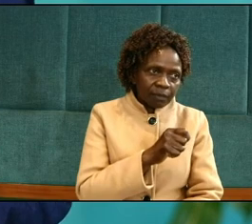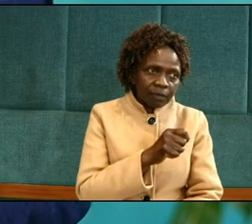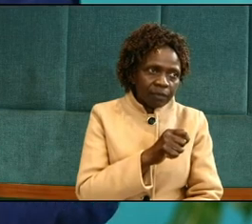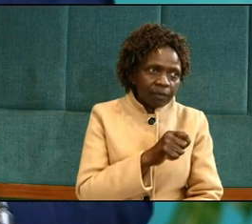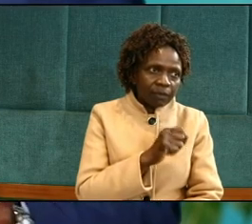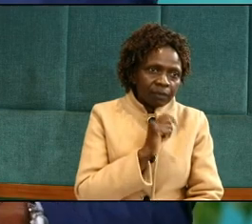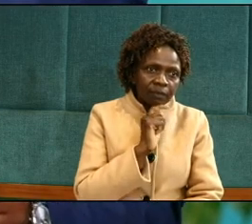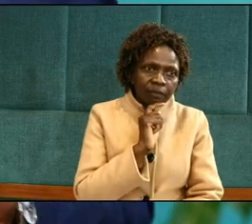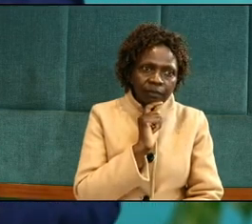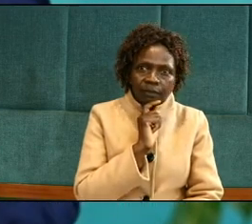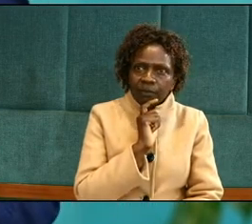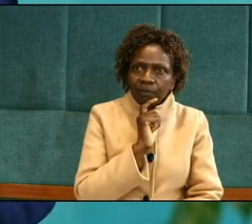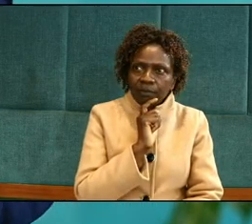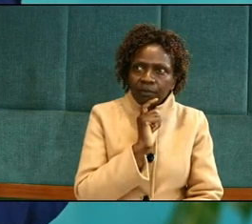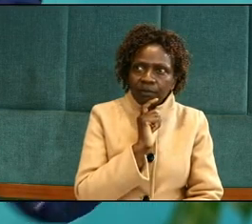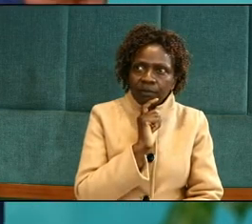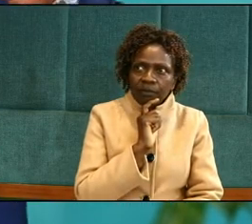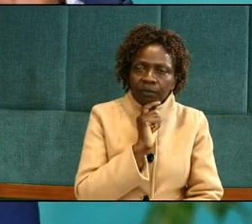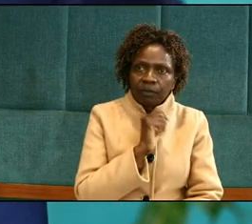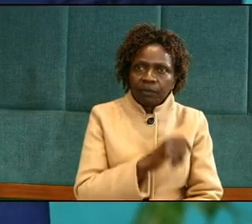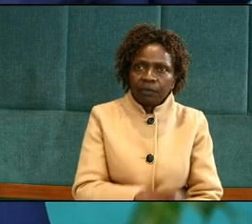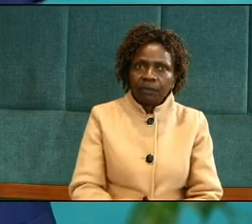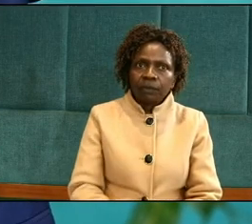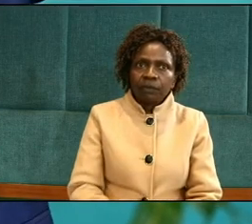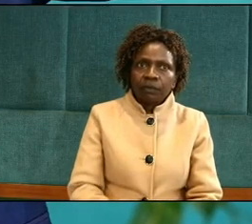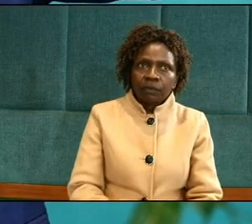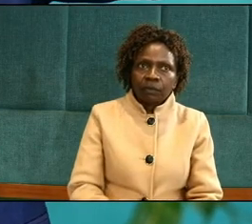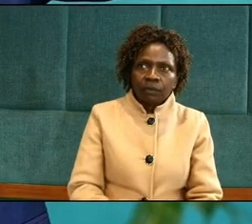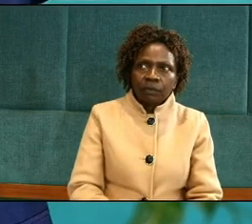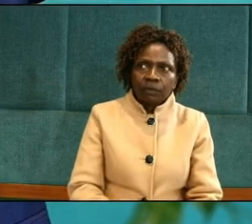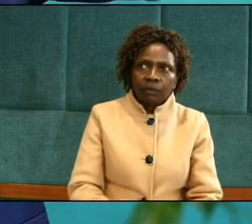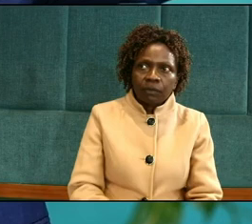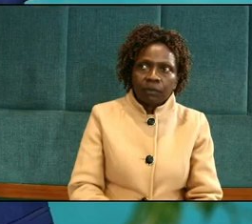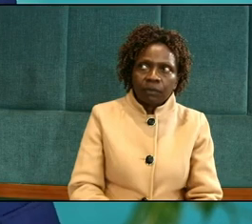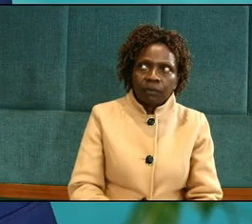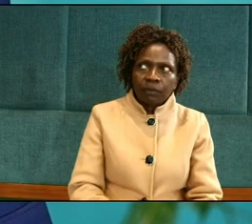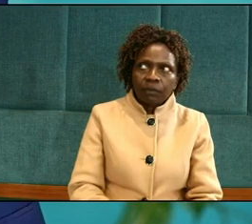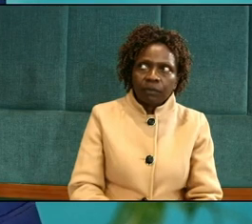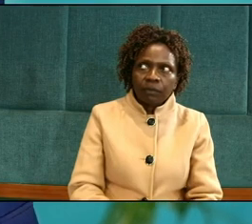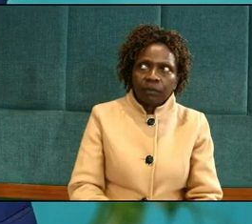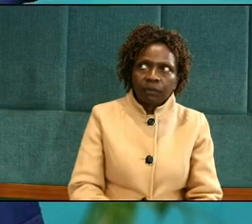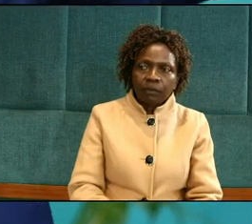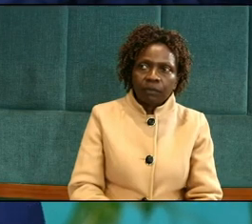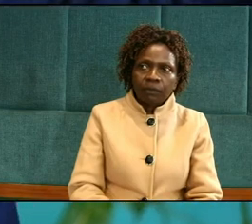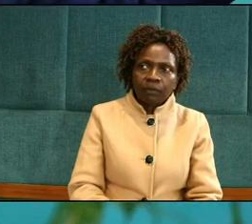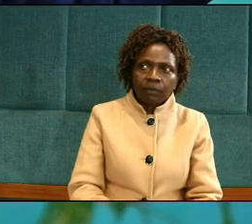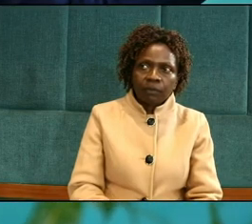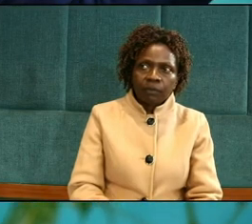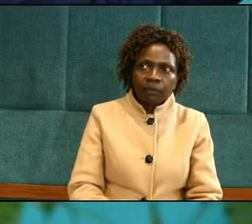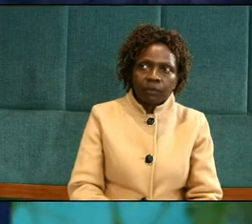Pumporo koson. Ah, okay. Ine kumushkumuesu. West of eastern side ya kumporo